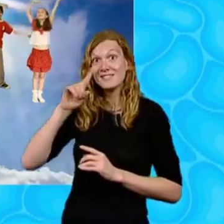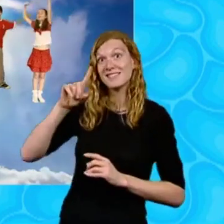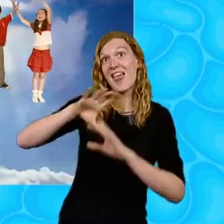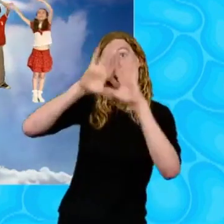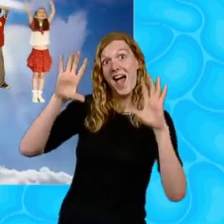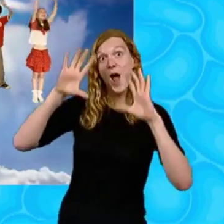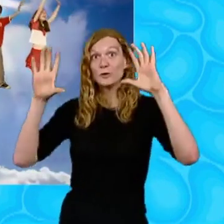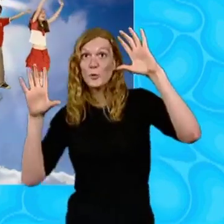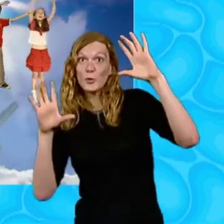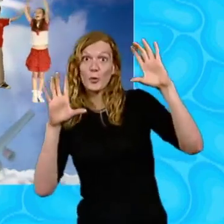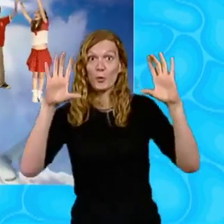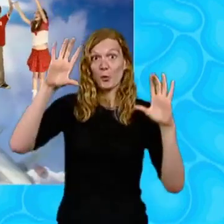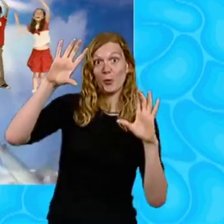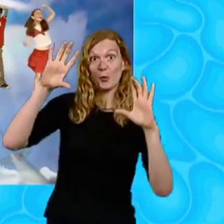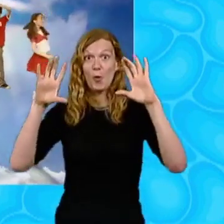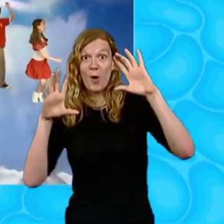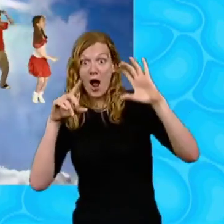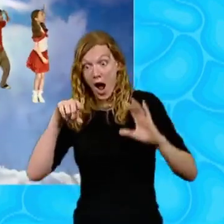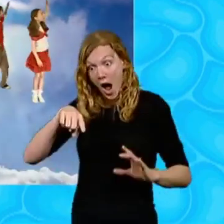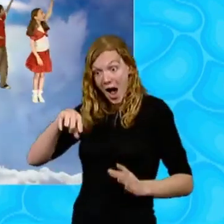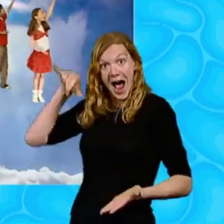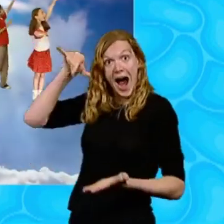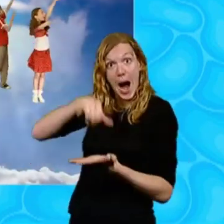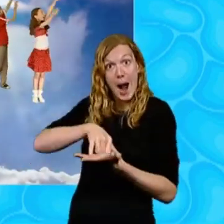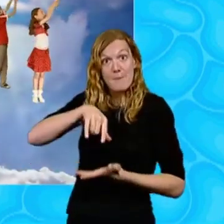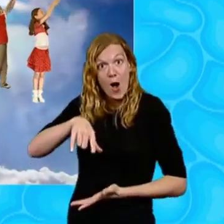The clouds go by at the airport,